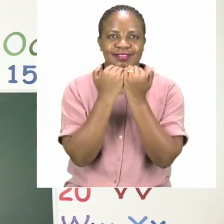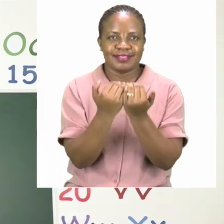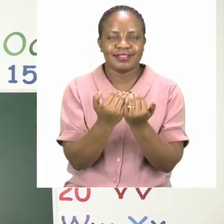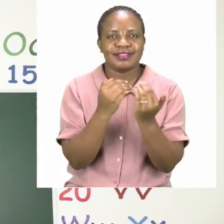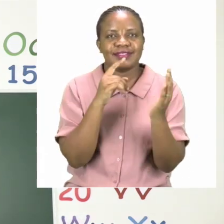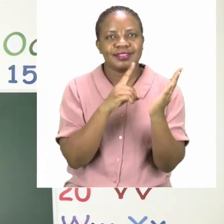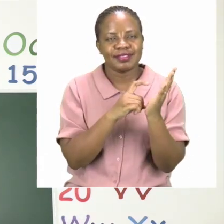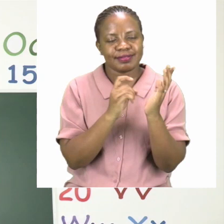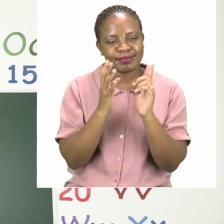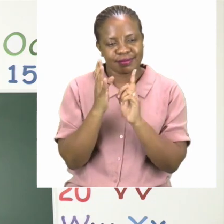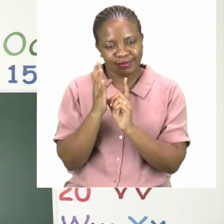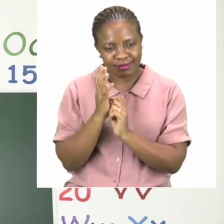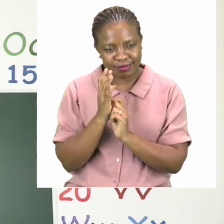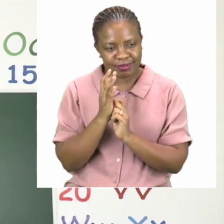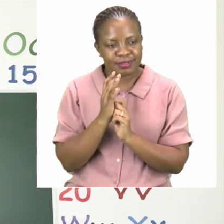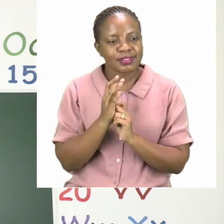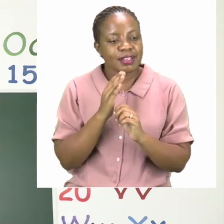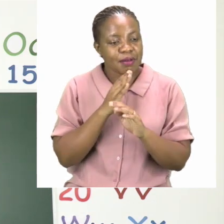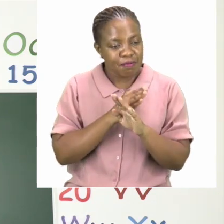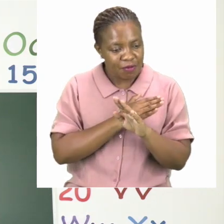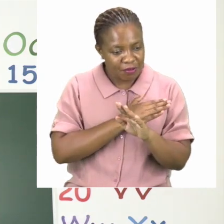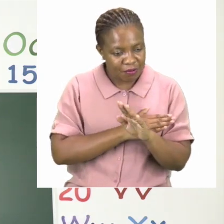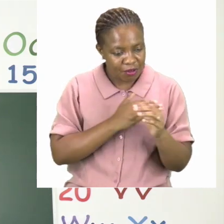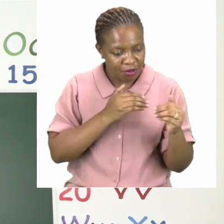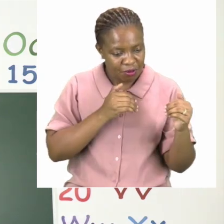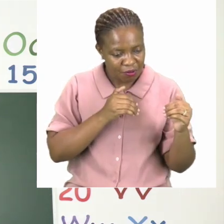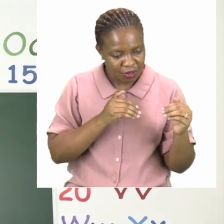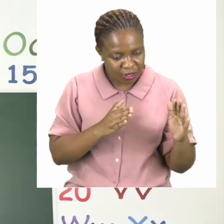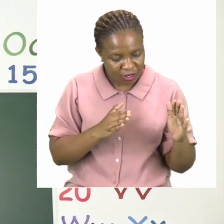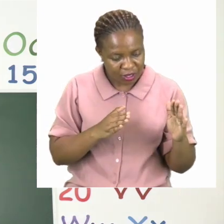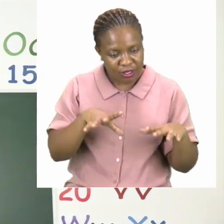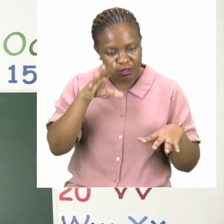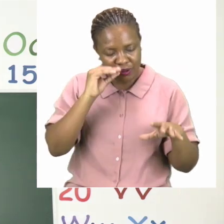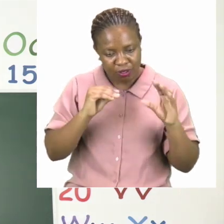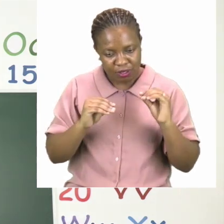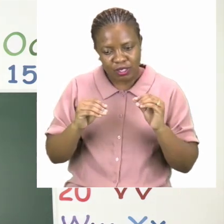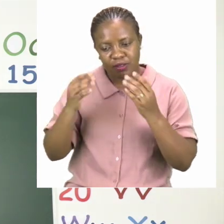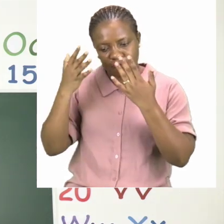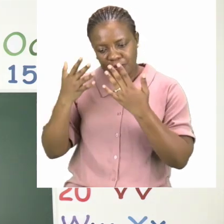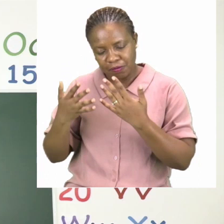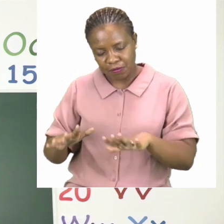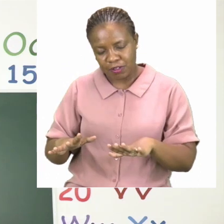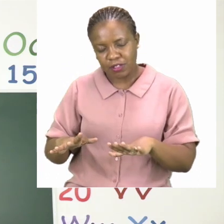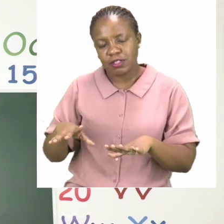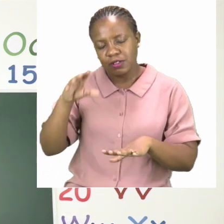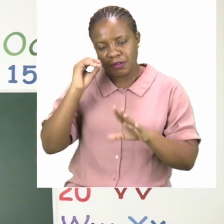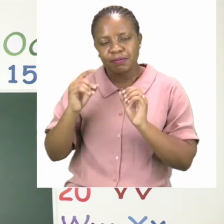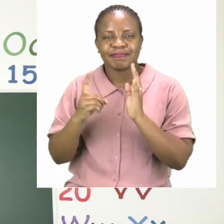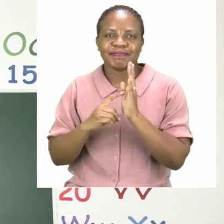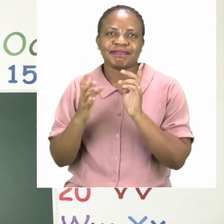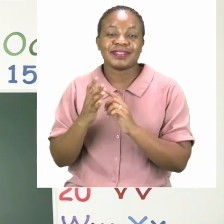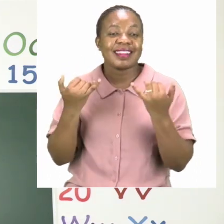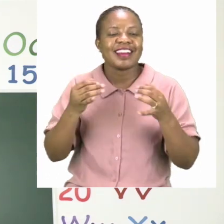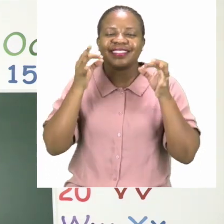at the beginning and also at the end. Let us sing our special sanitizing